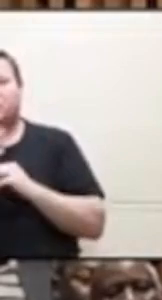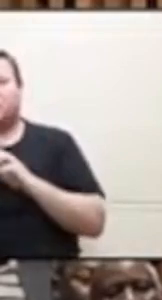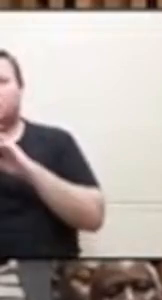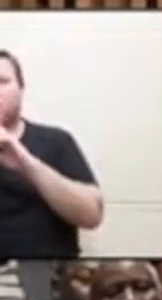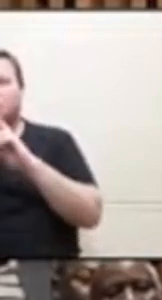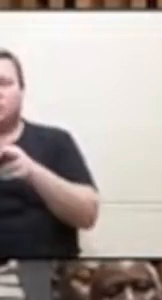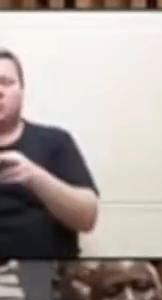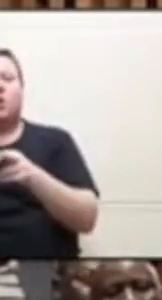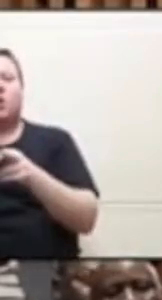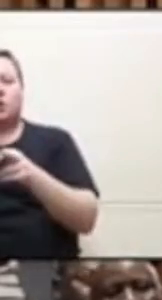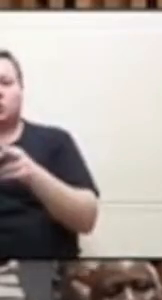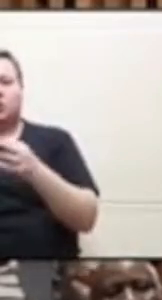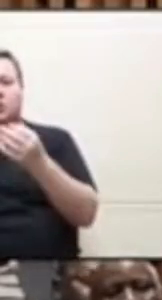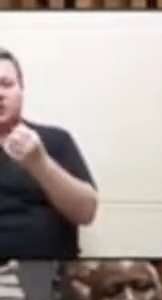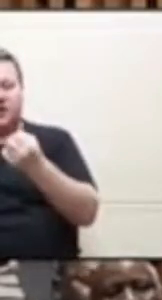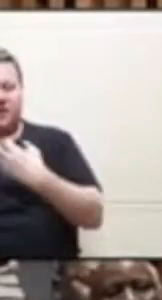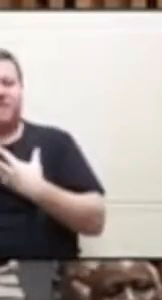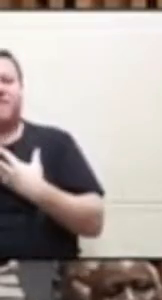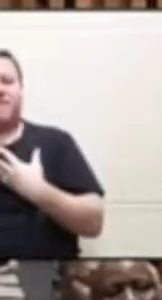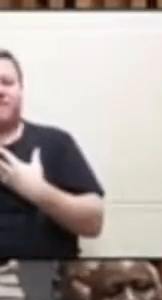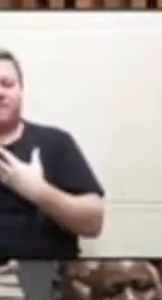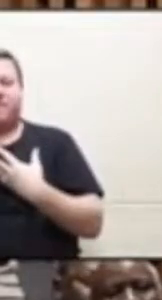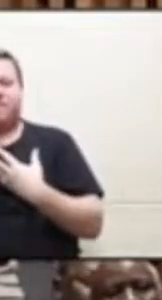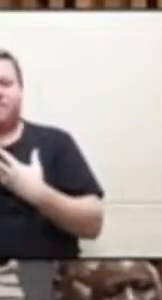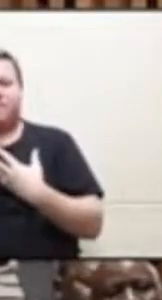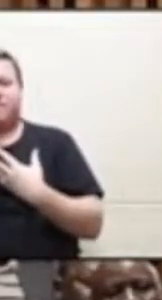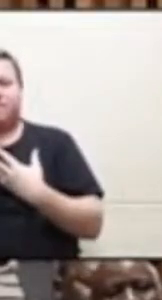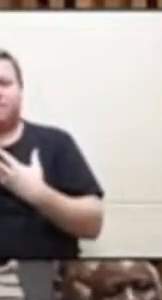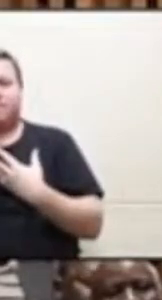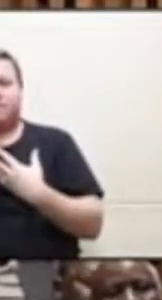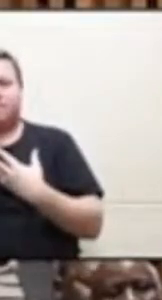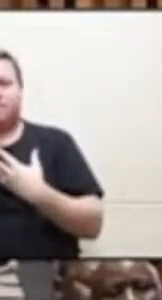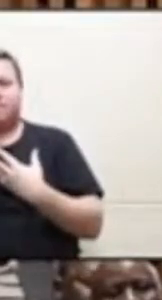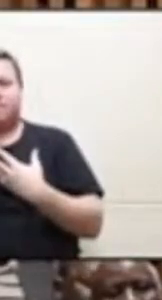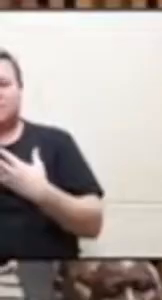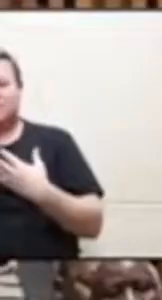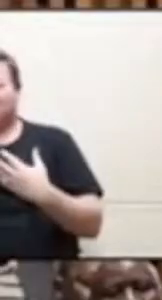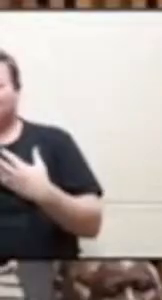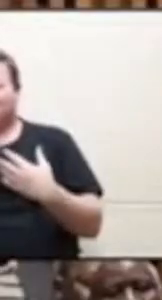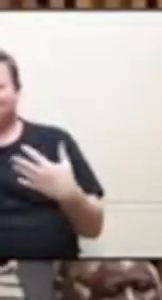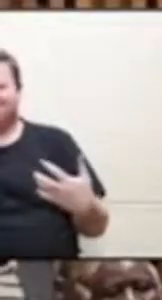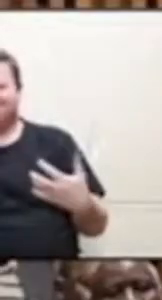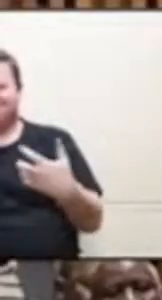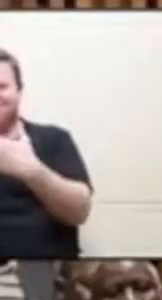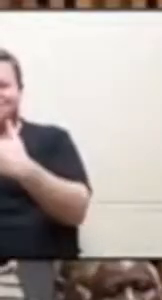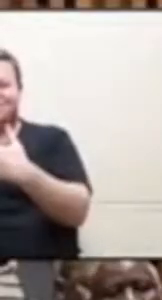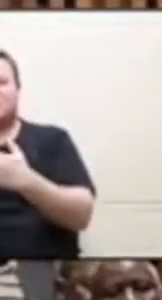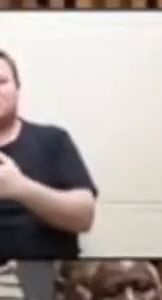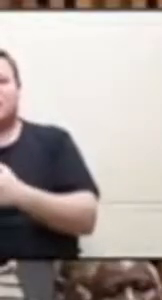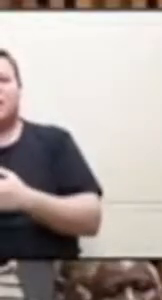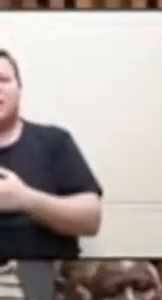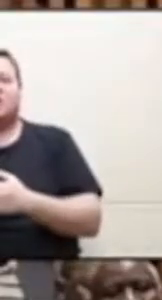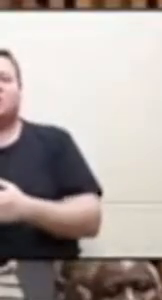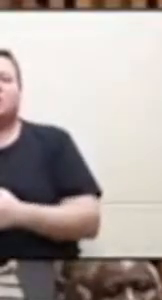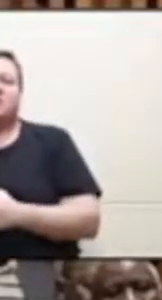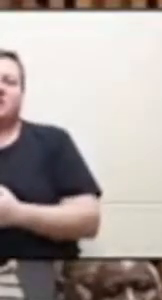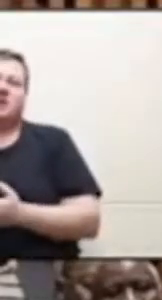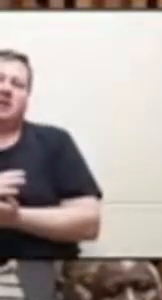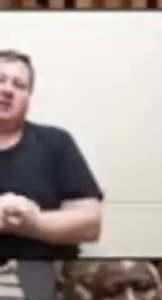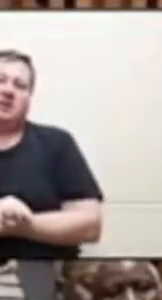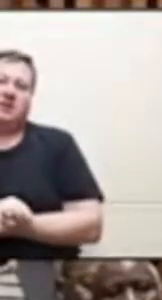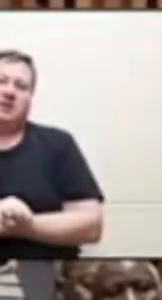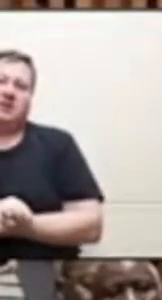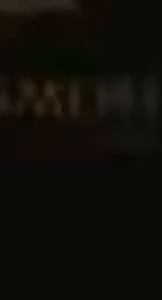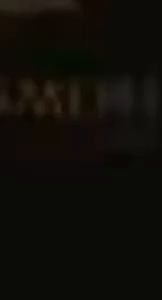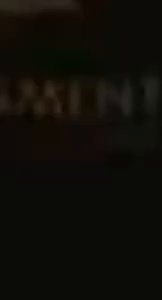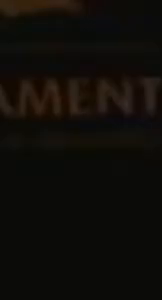have given to us, but it really doesn't mesh with what the AG has just said. When you look at the